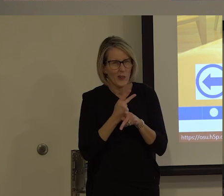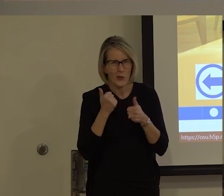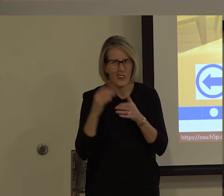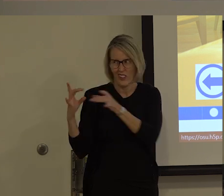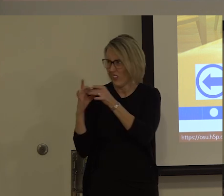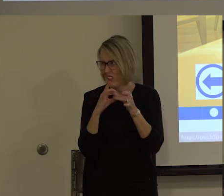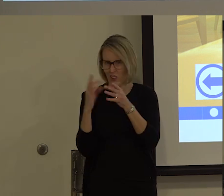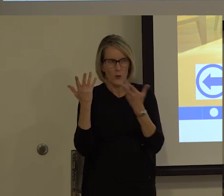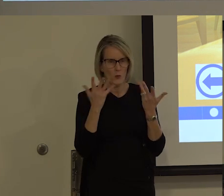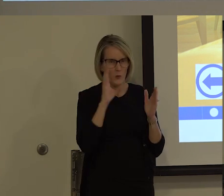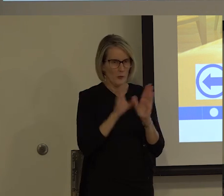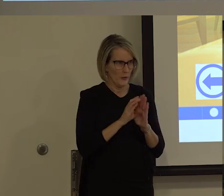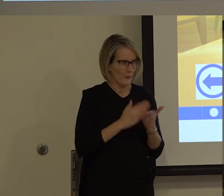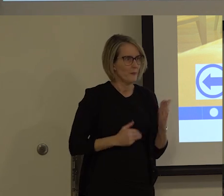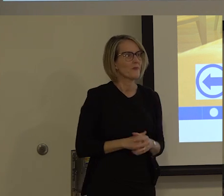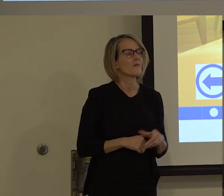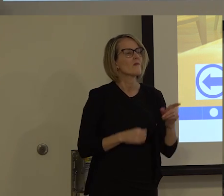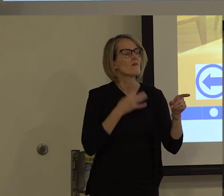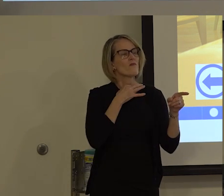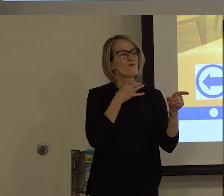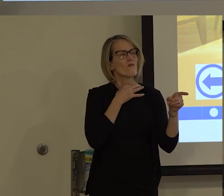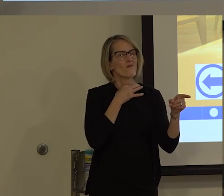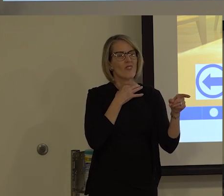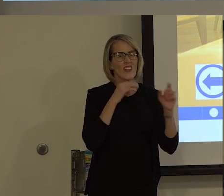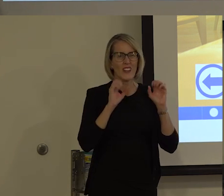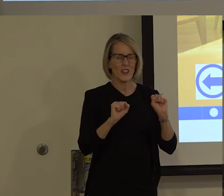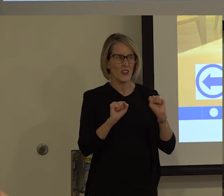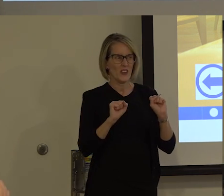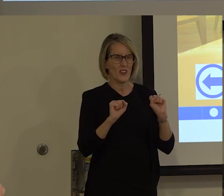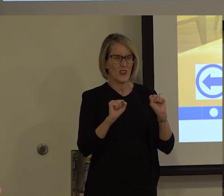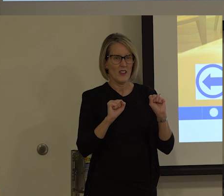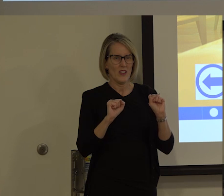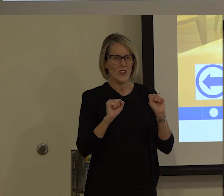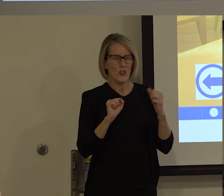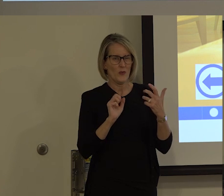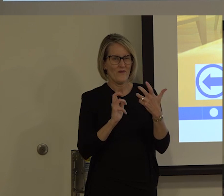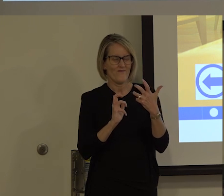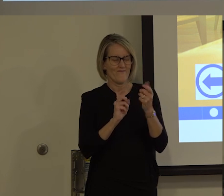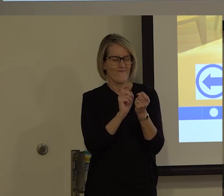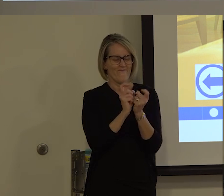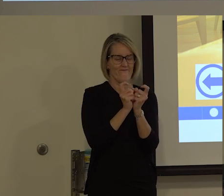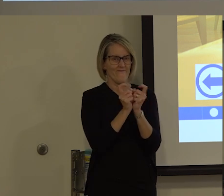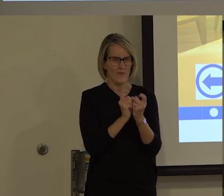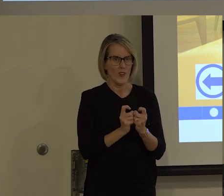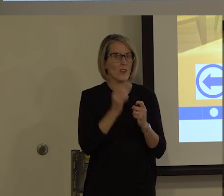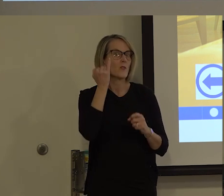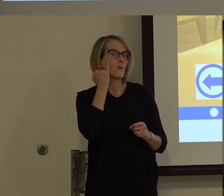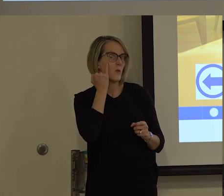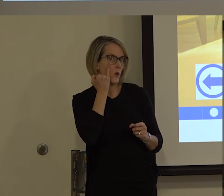Yes. So, is it something that you can configure where if they decide to see the